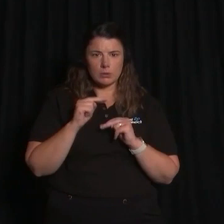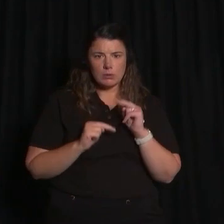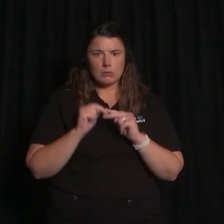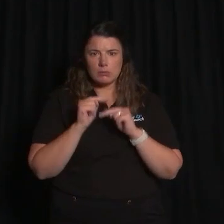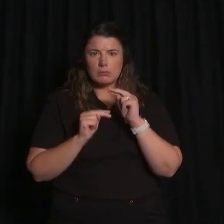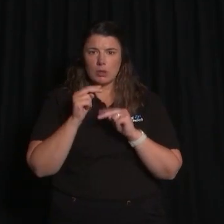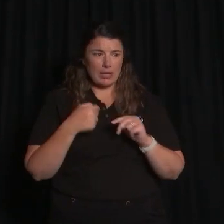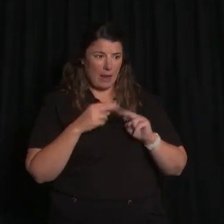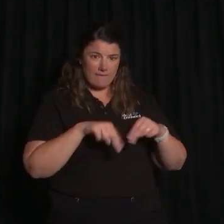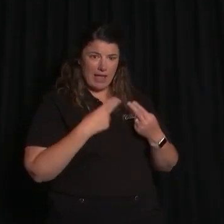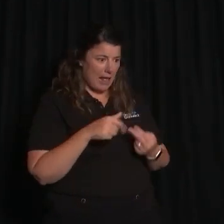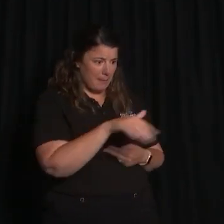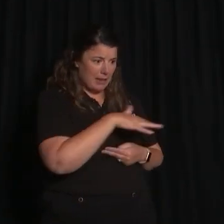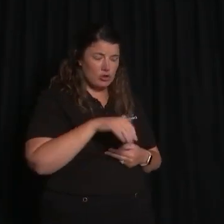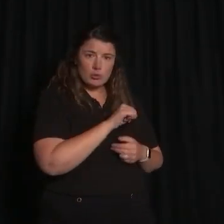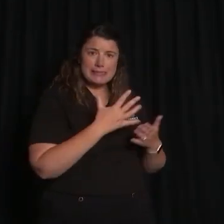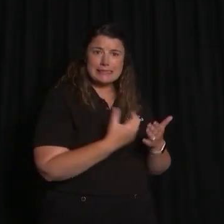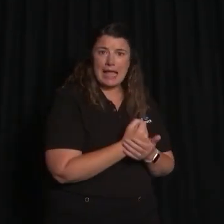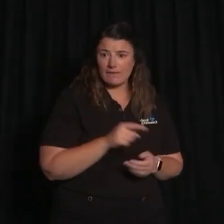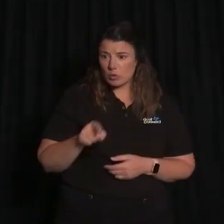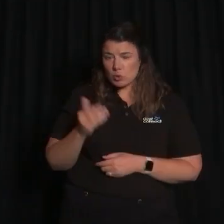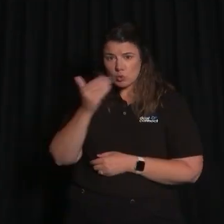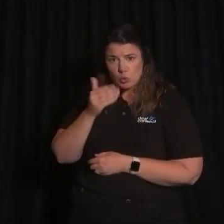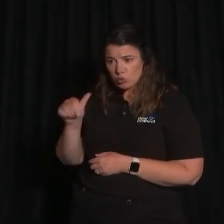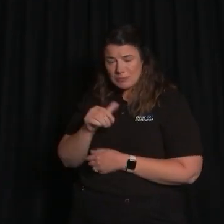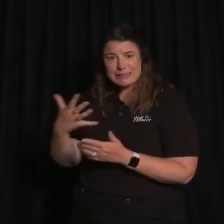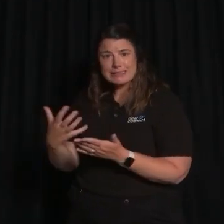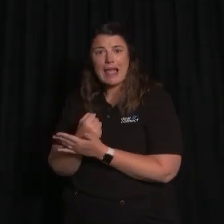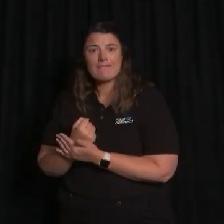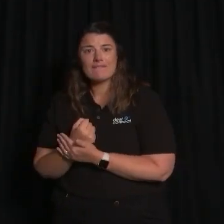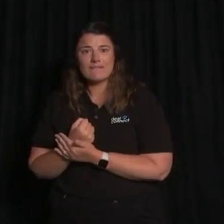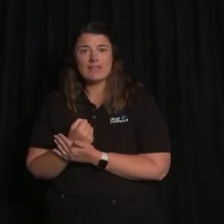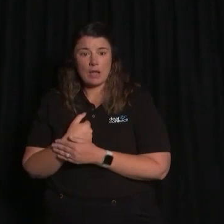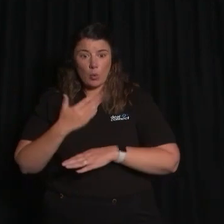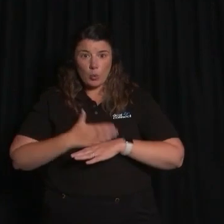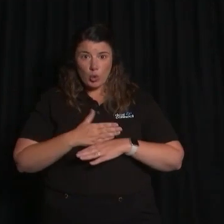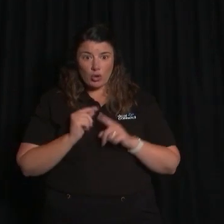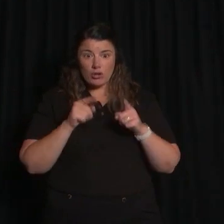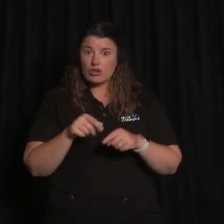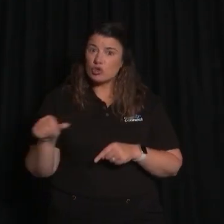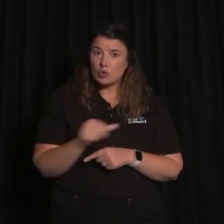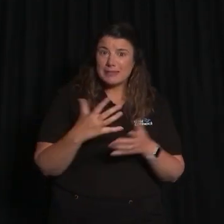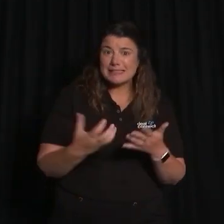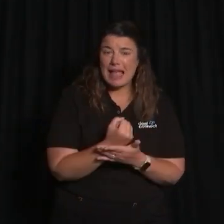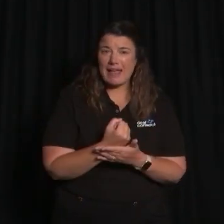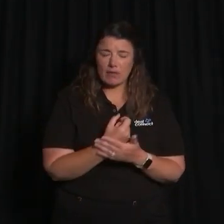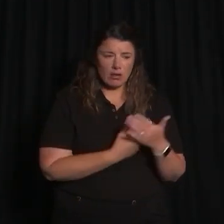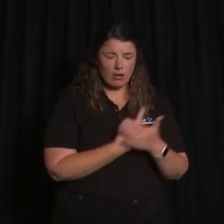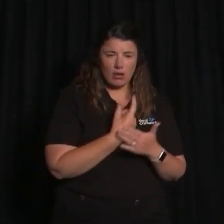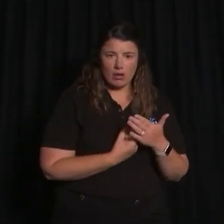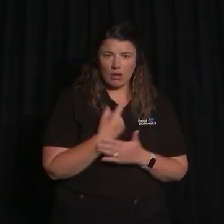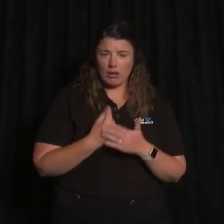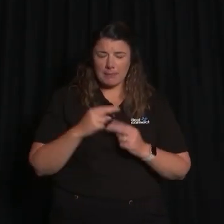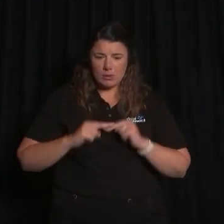families that should be a safe space, in our schools that should be a safe space, in our workplaces that should be a safe space.